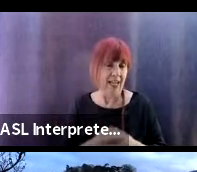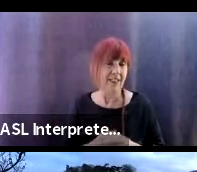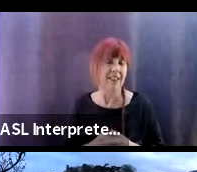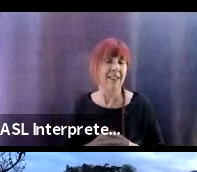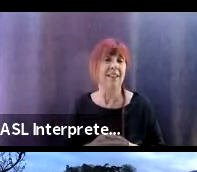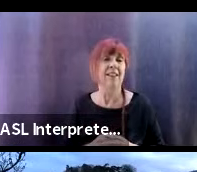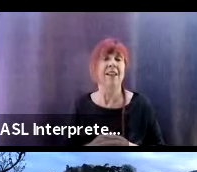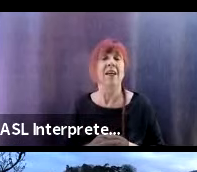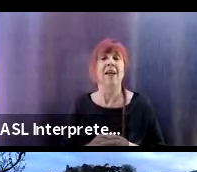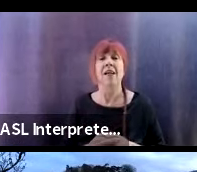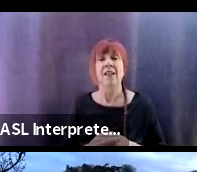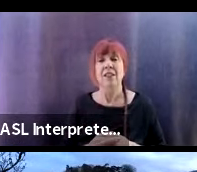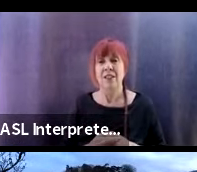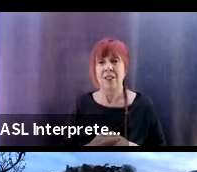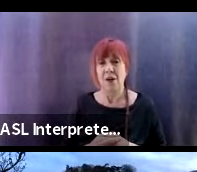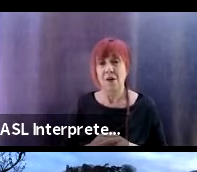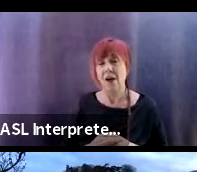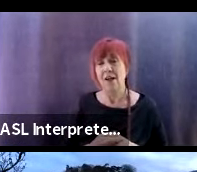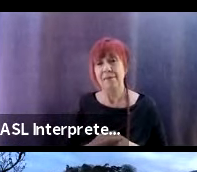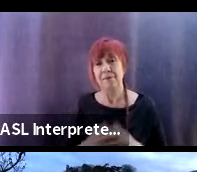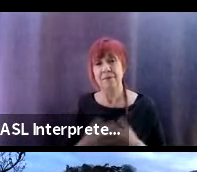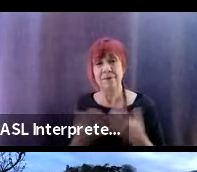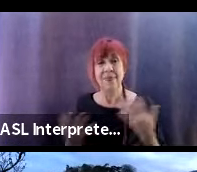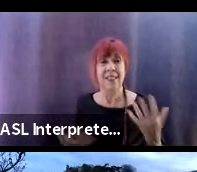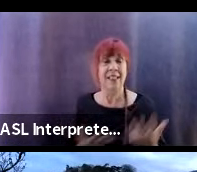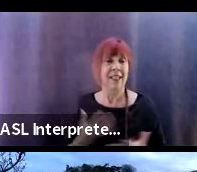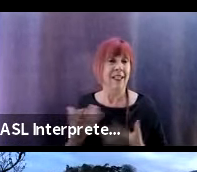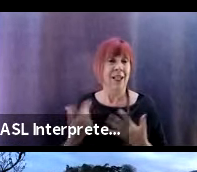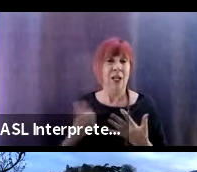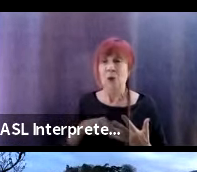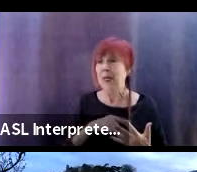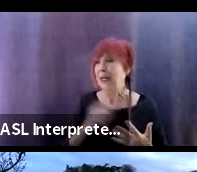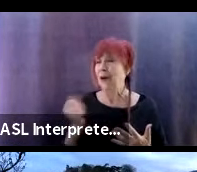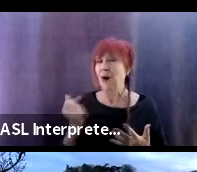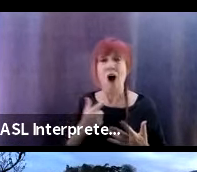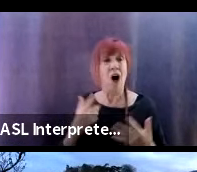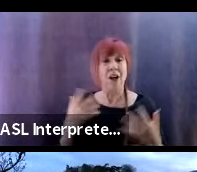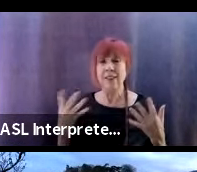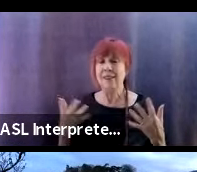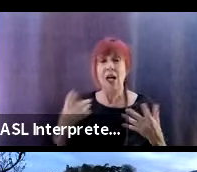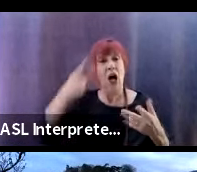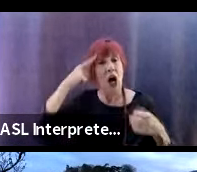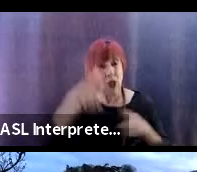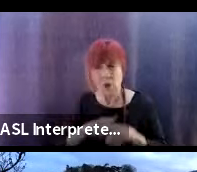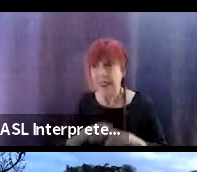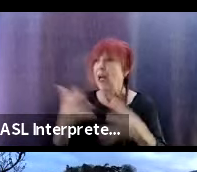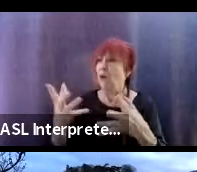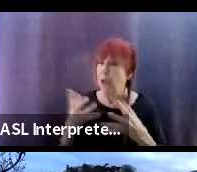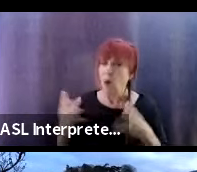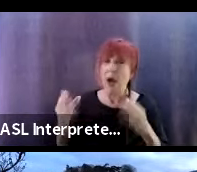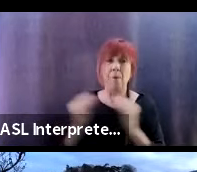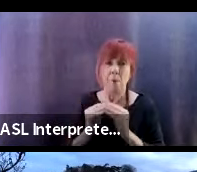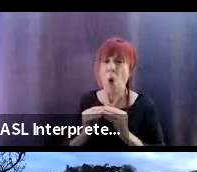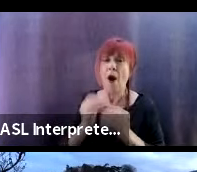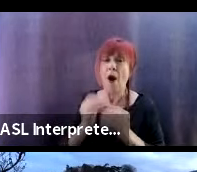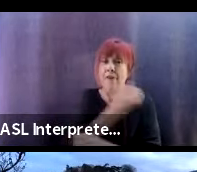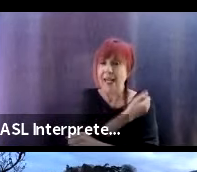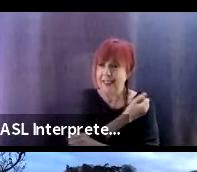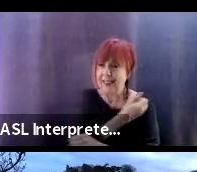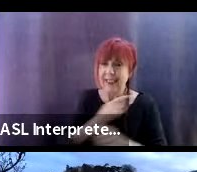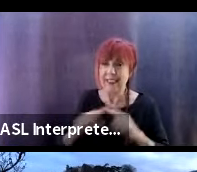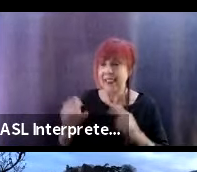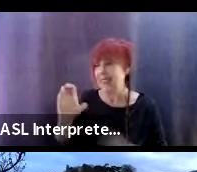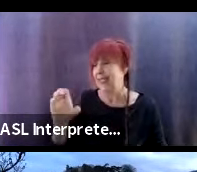look at these projections, and I think we're really, I think we're all on the same page about that, right? We want more vaccine, and we want to get to a place where we can liberalize it.